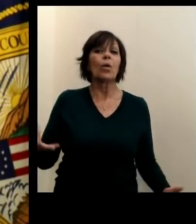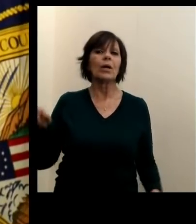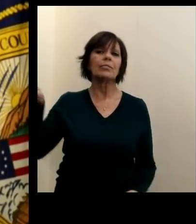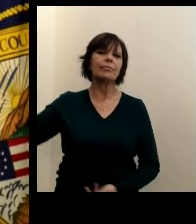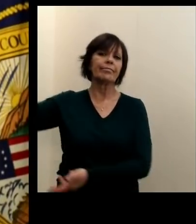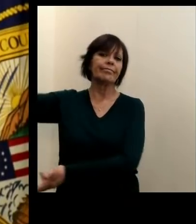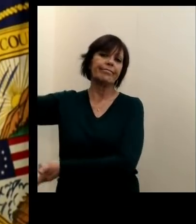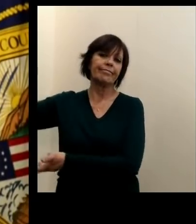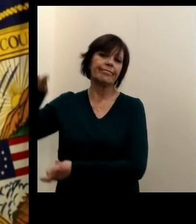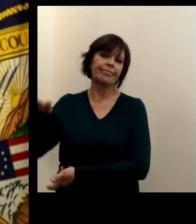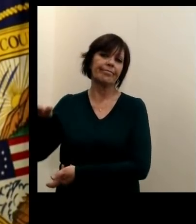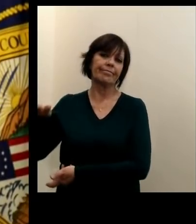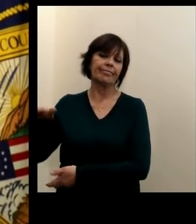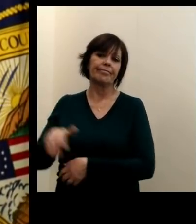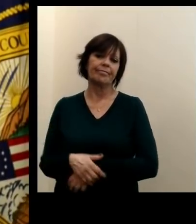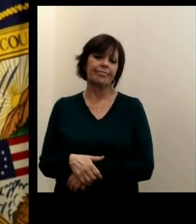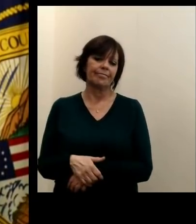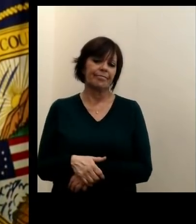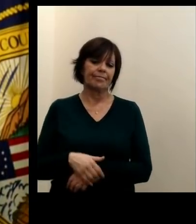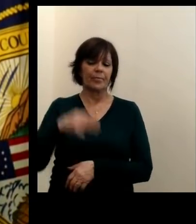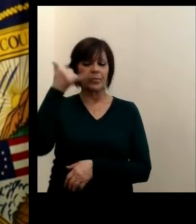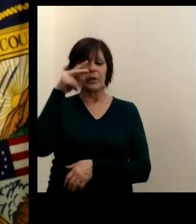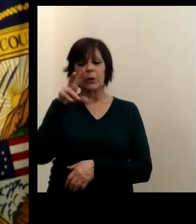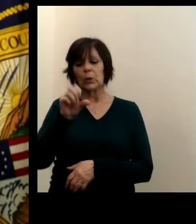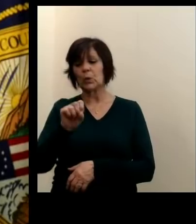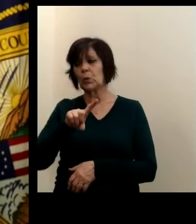do it. The Buffalo News.